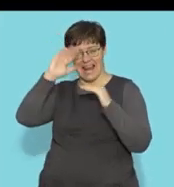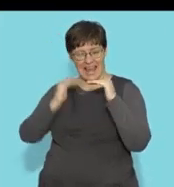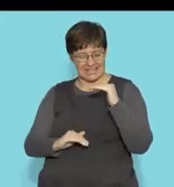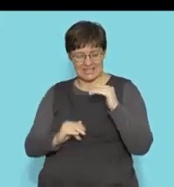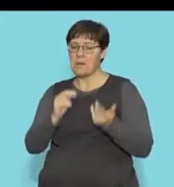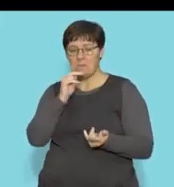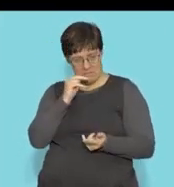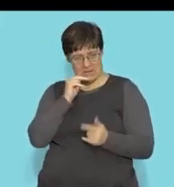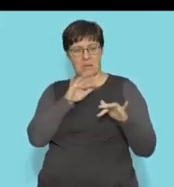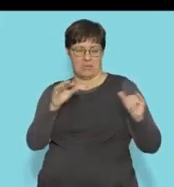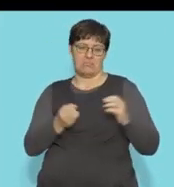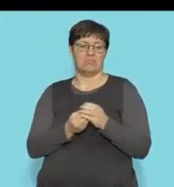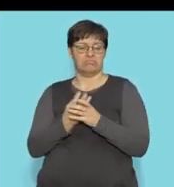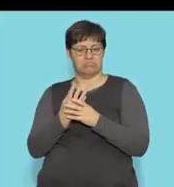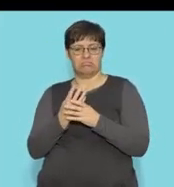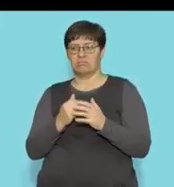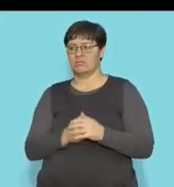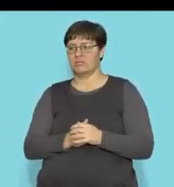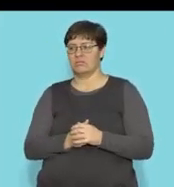disease increasing,